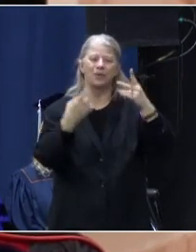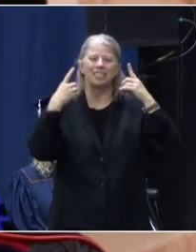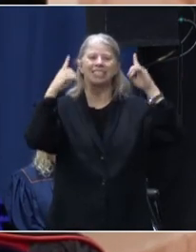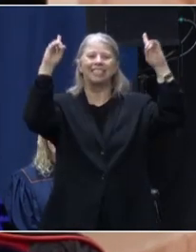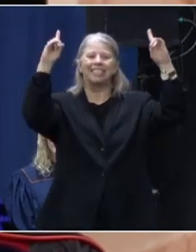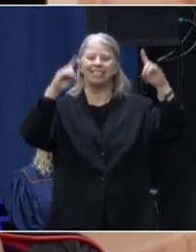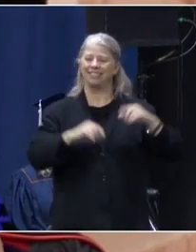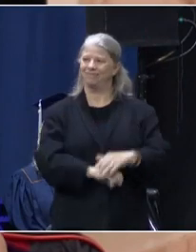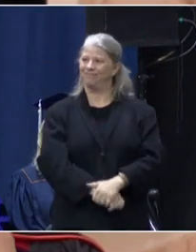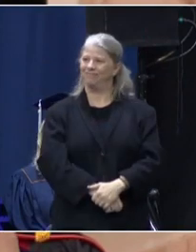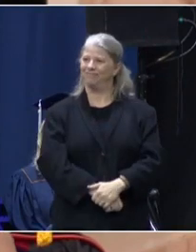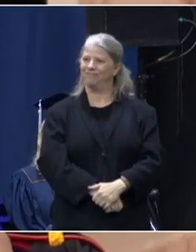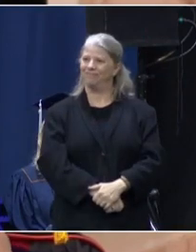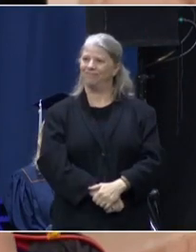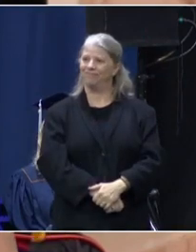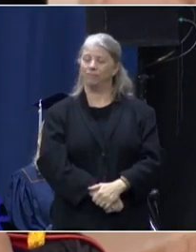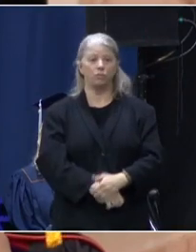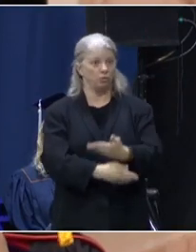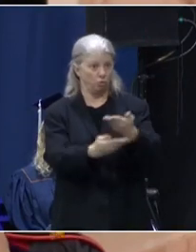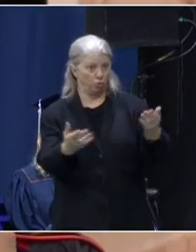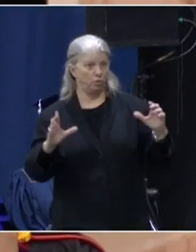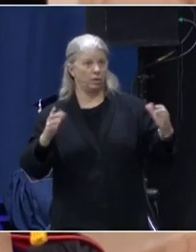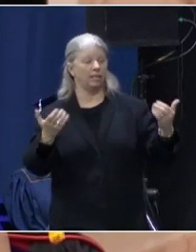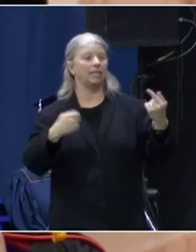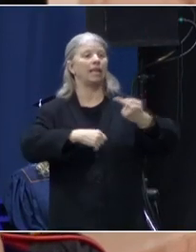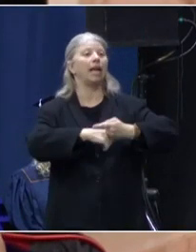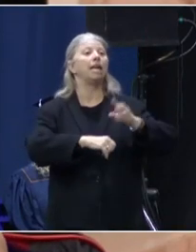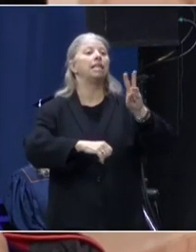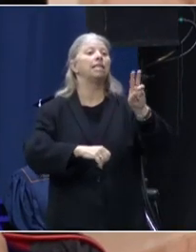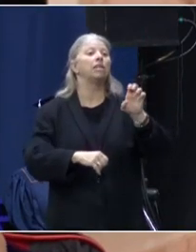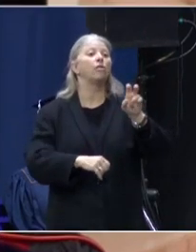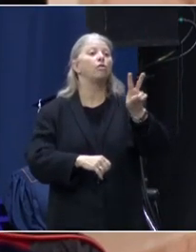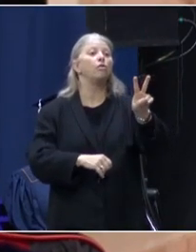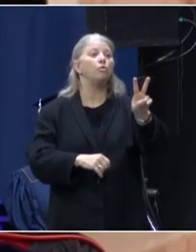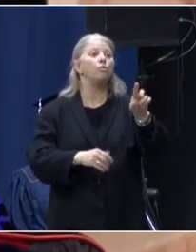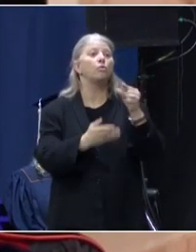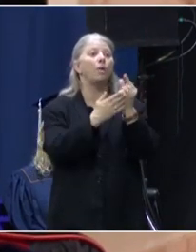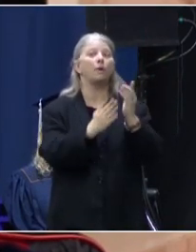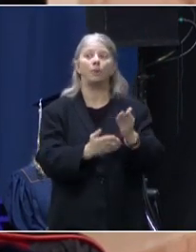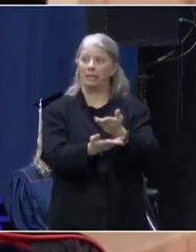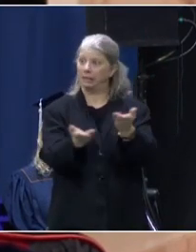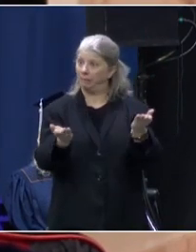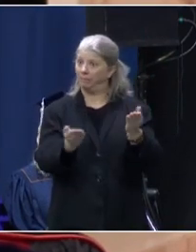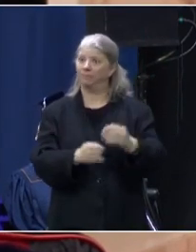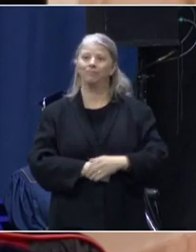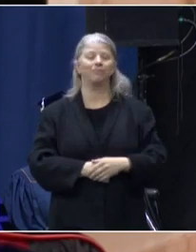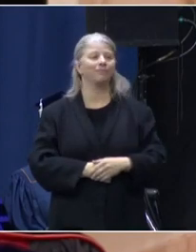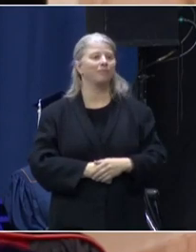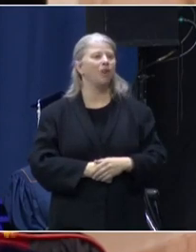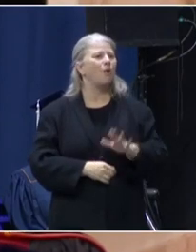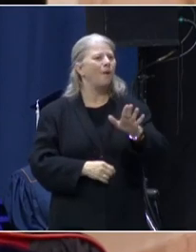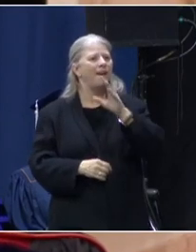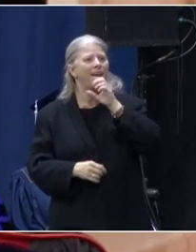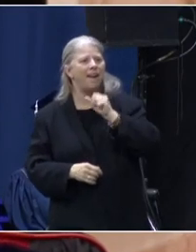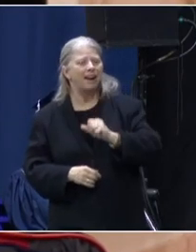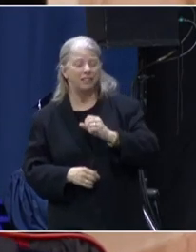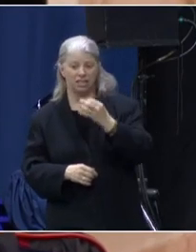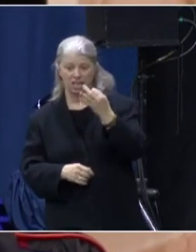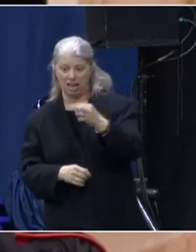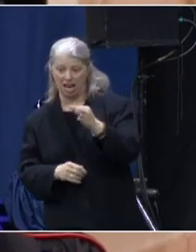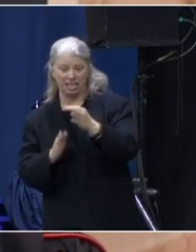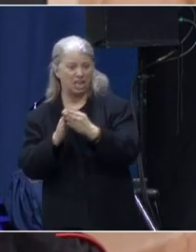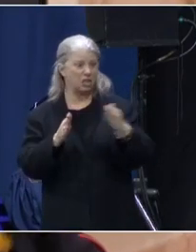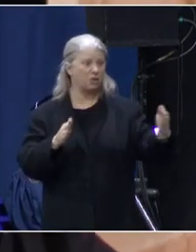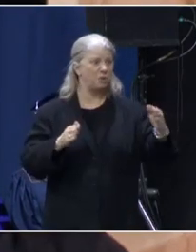success. Among you today are 602 graduates. You range in age from 19 to